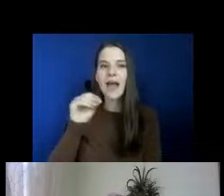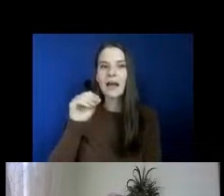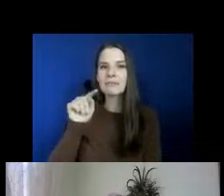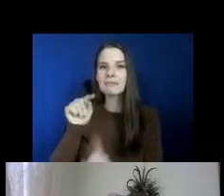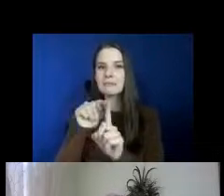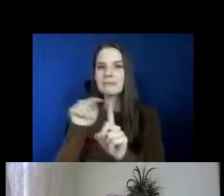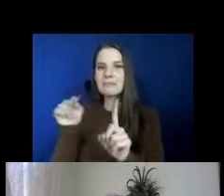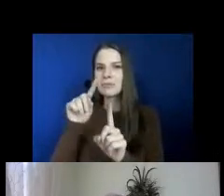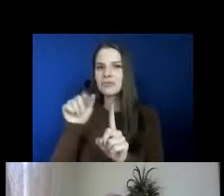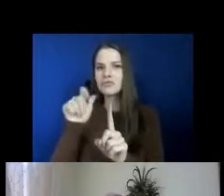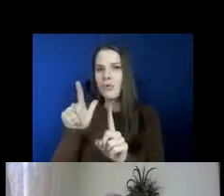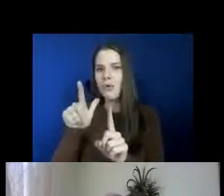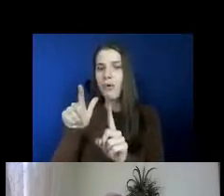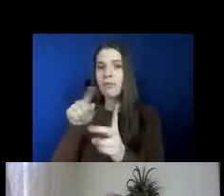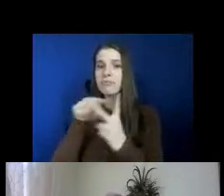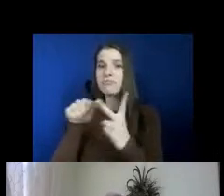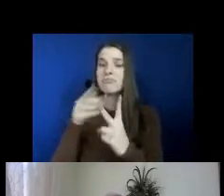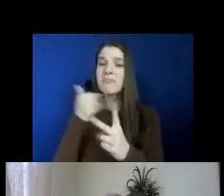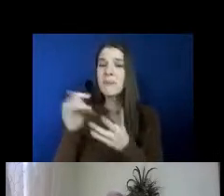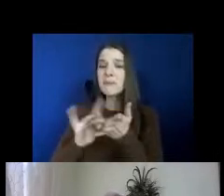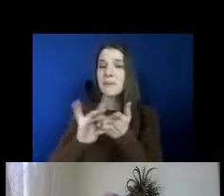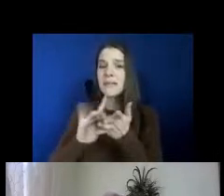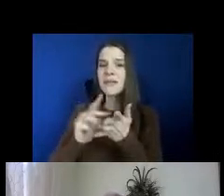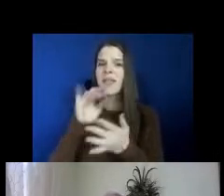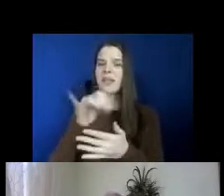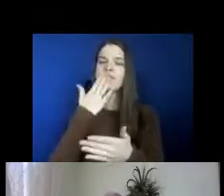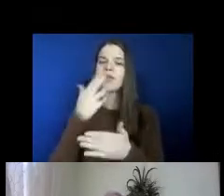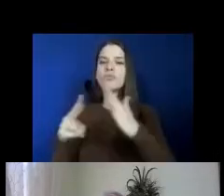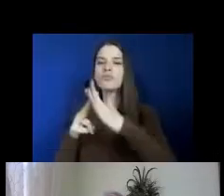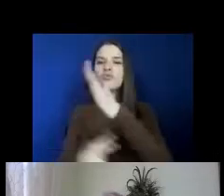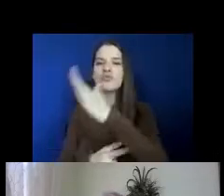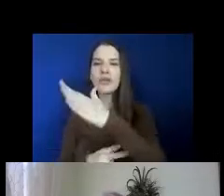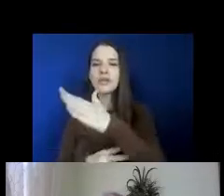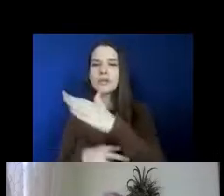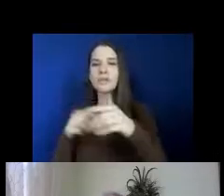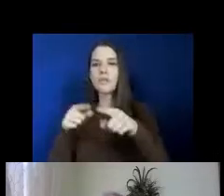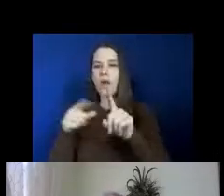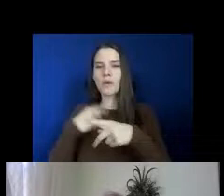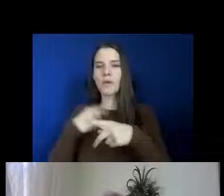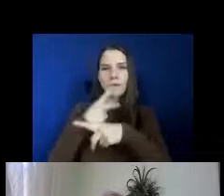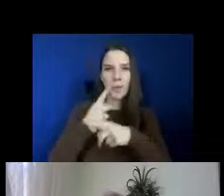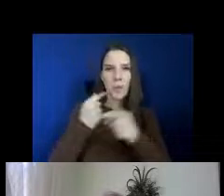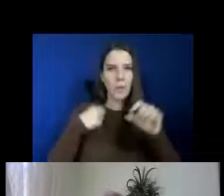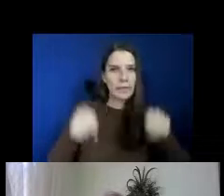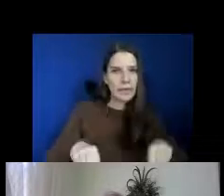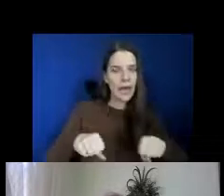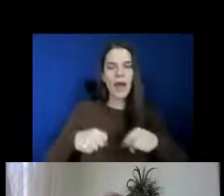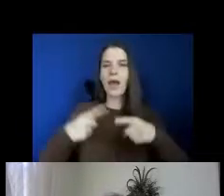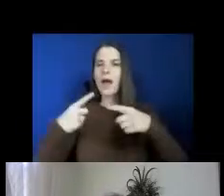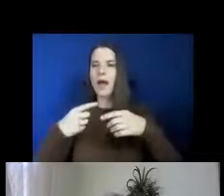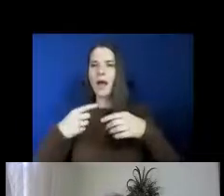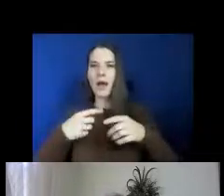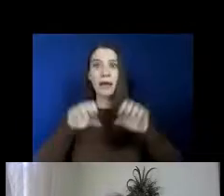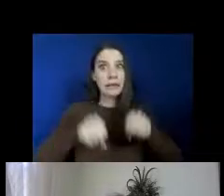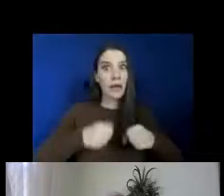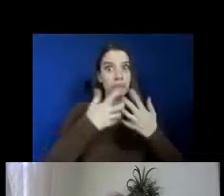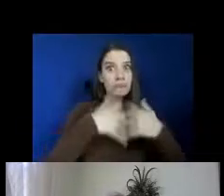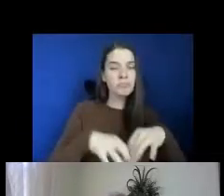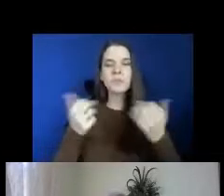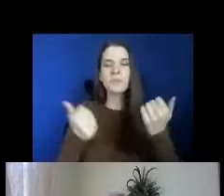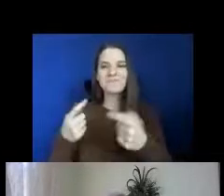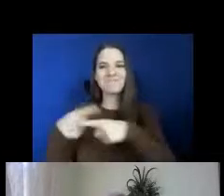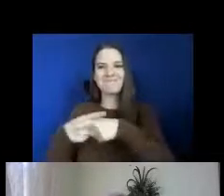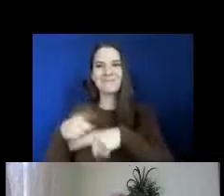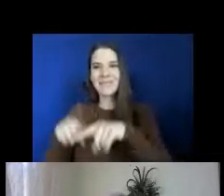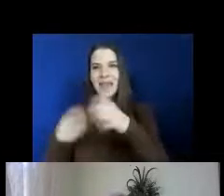And really using that as a bridge while we figured out what we could and couldn't do during the pandemic.